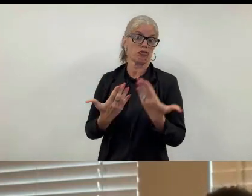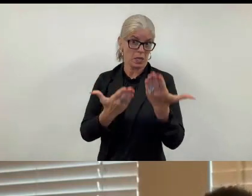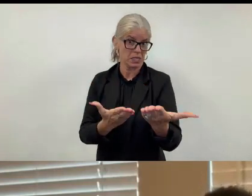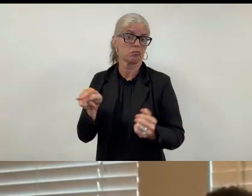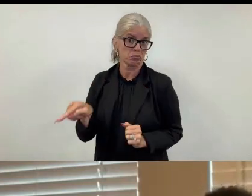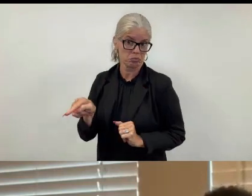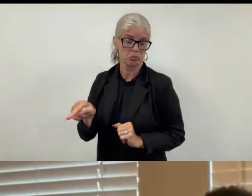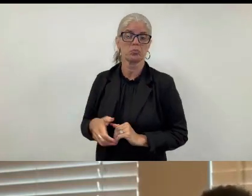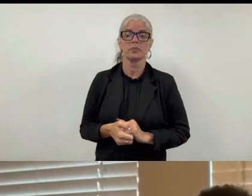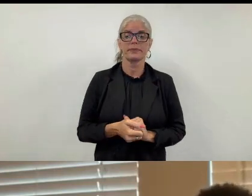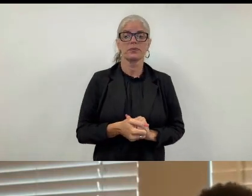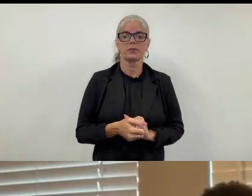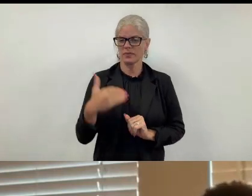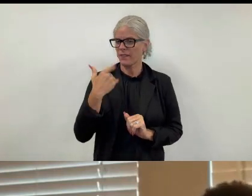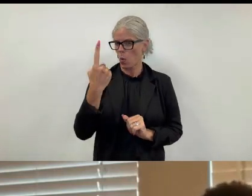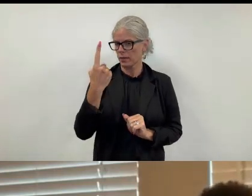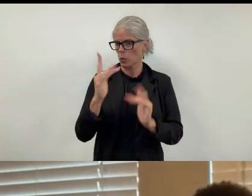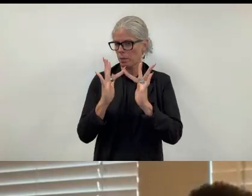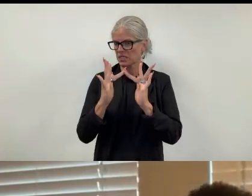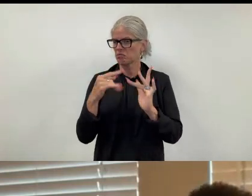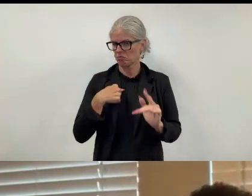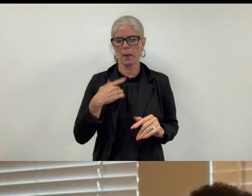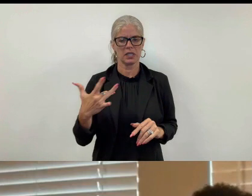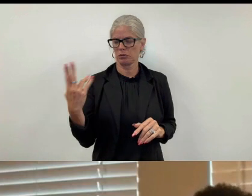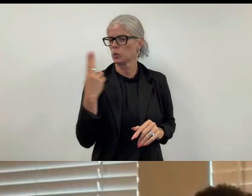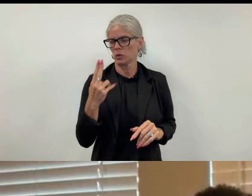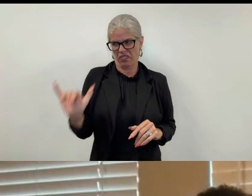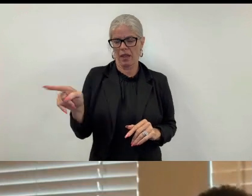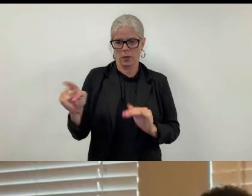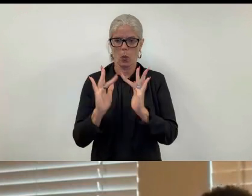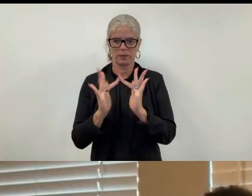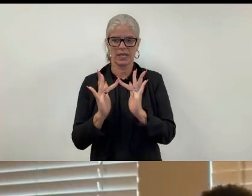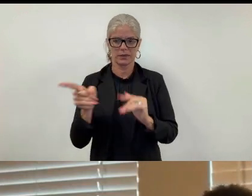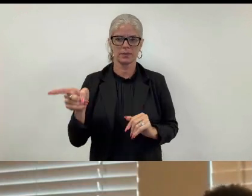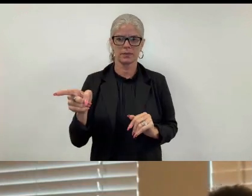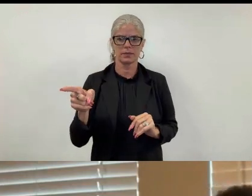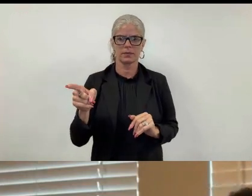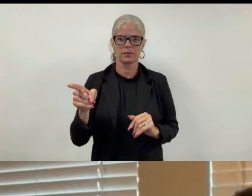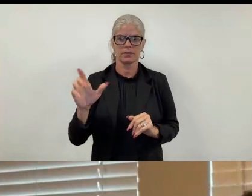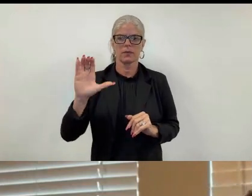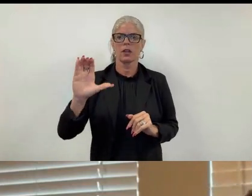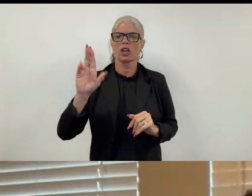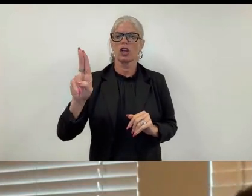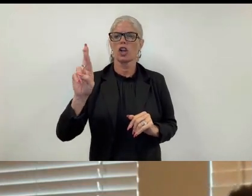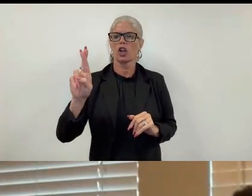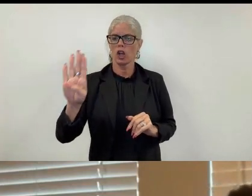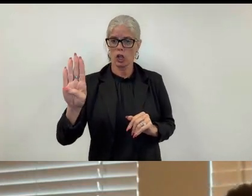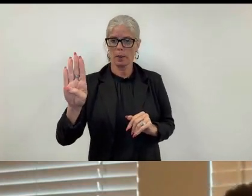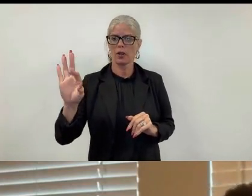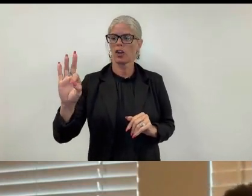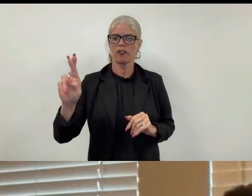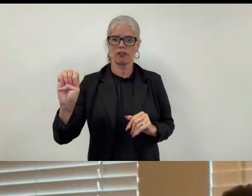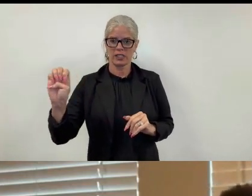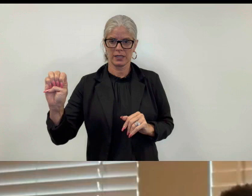really recommend is a website that I use all the time. if you Google Curb Free with Corey